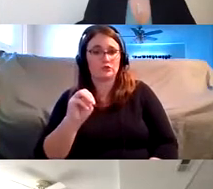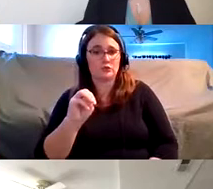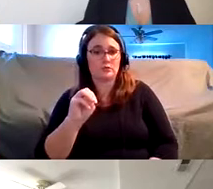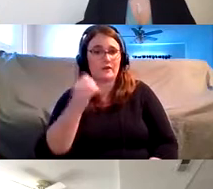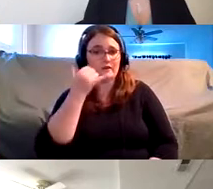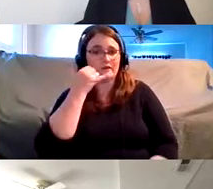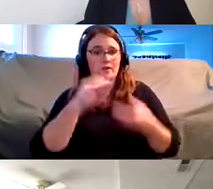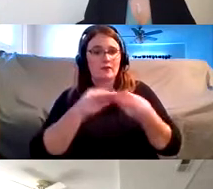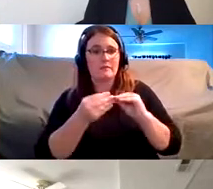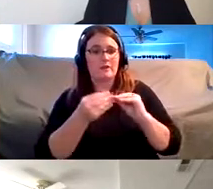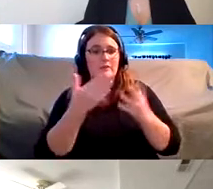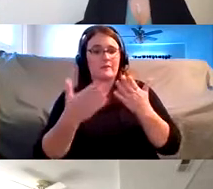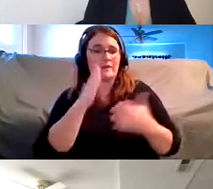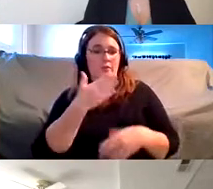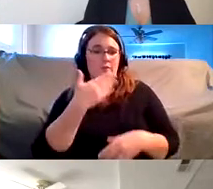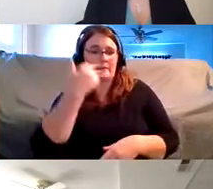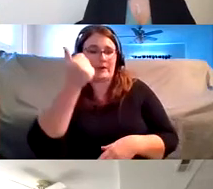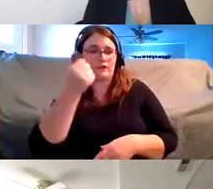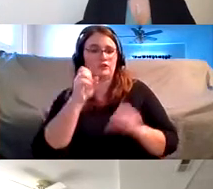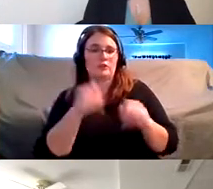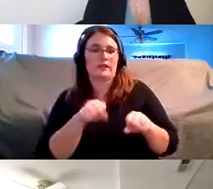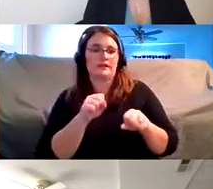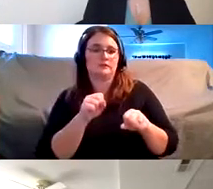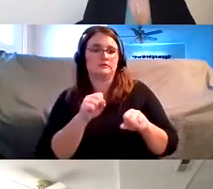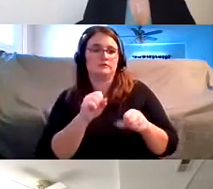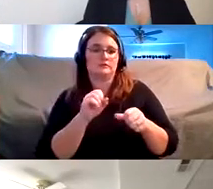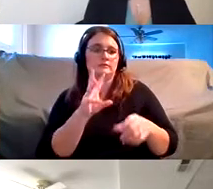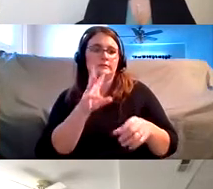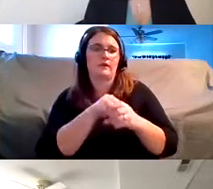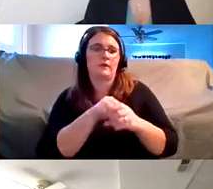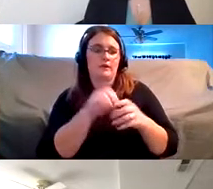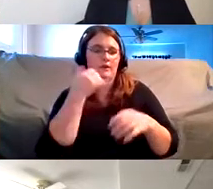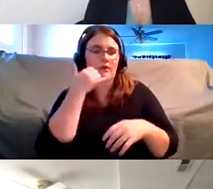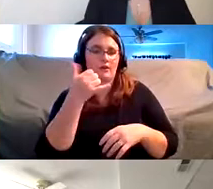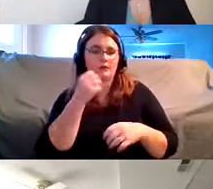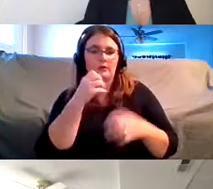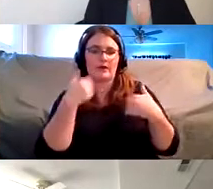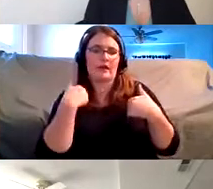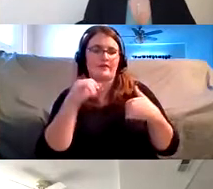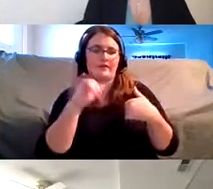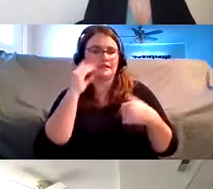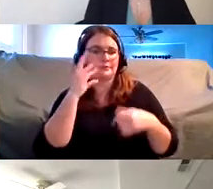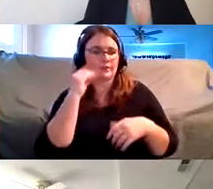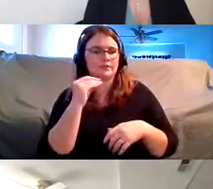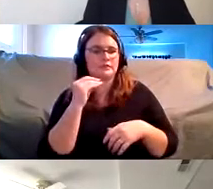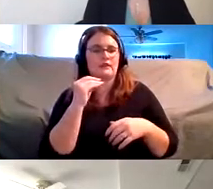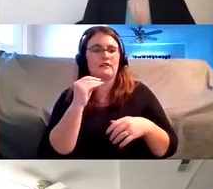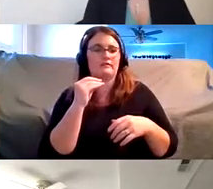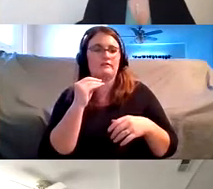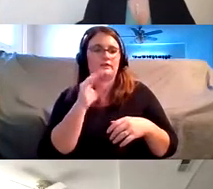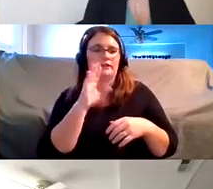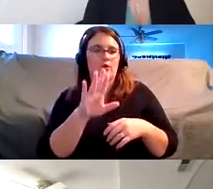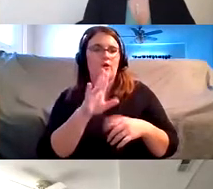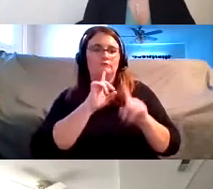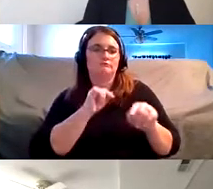at least we can have you on the call. That way we don't have any other experience with cutting off when people are asking you questions. That would